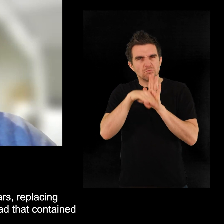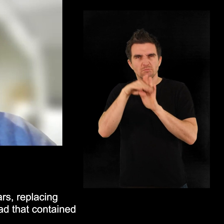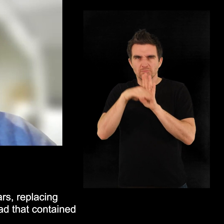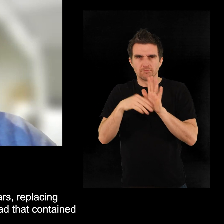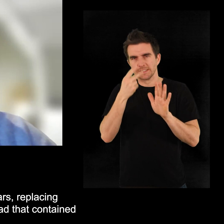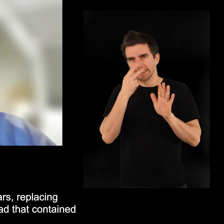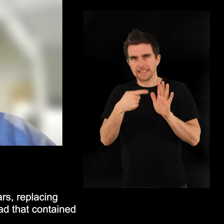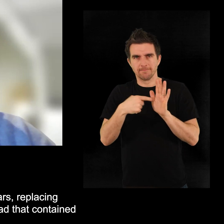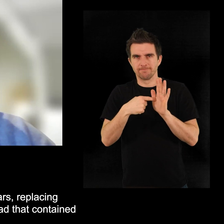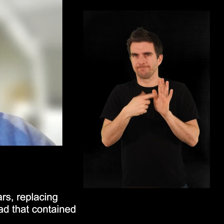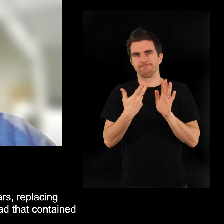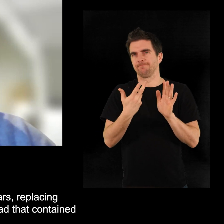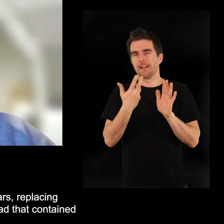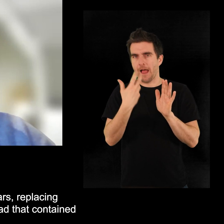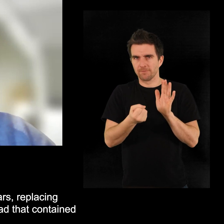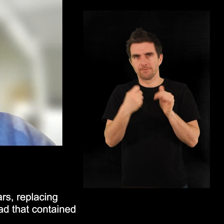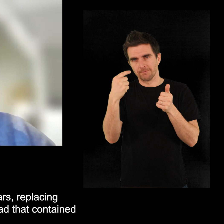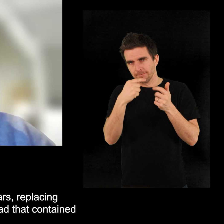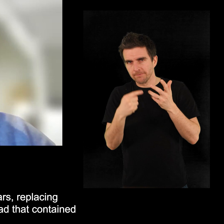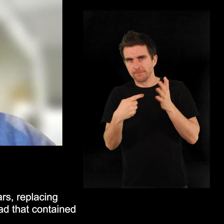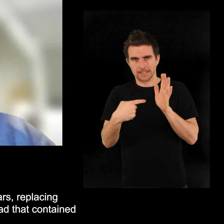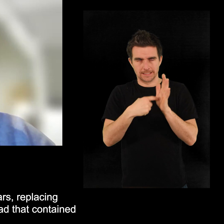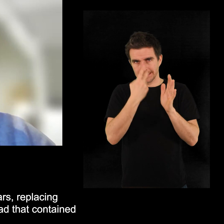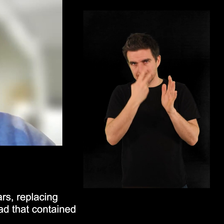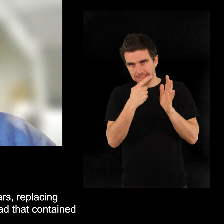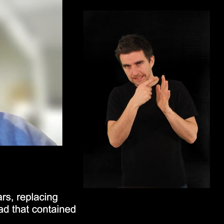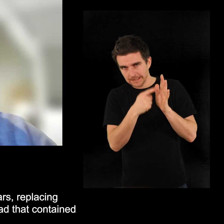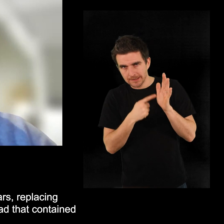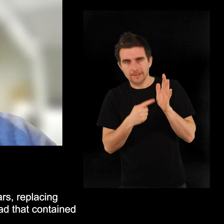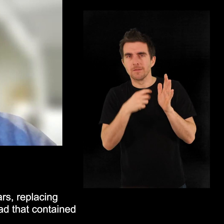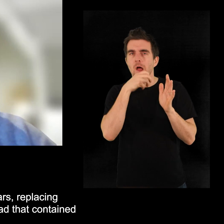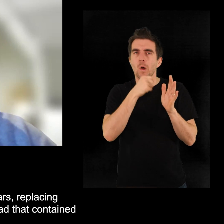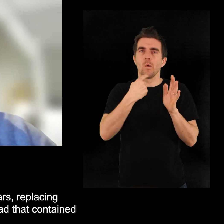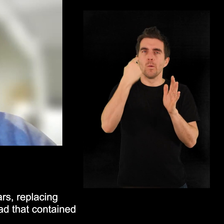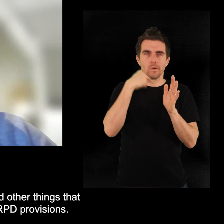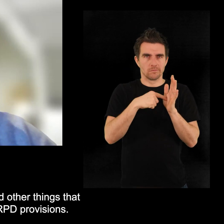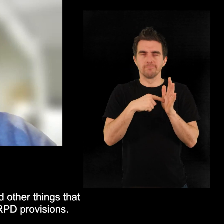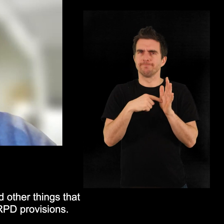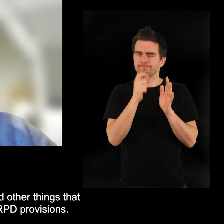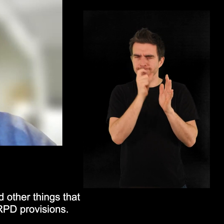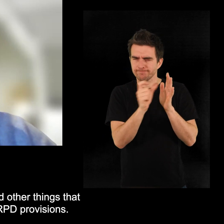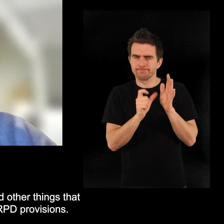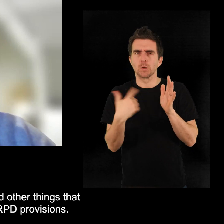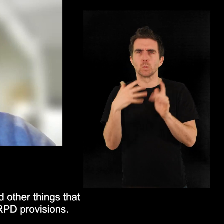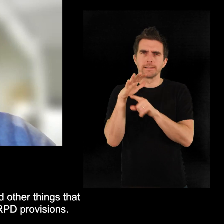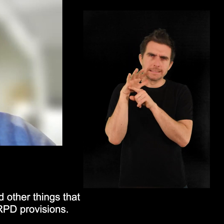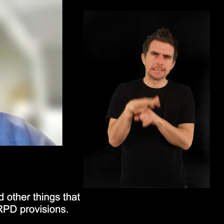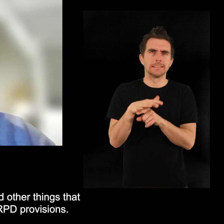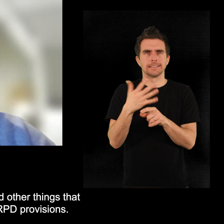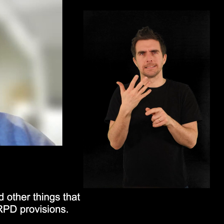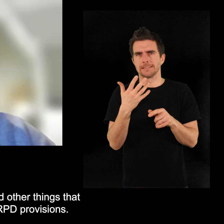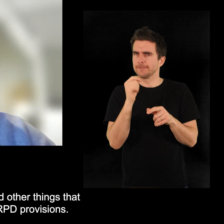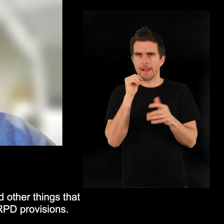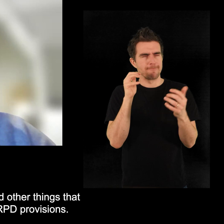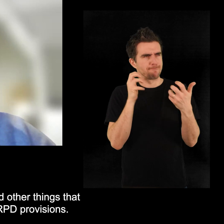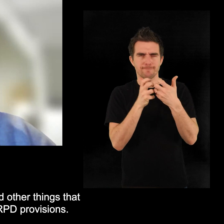some old bills that we had, and that contained discriminatory languages and other